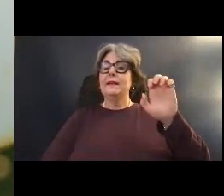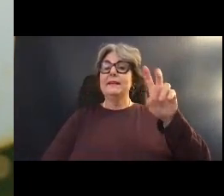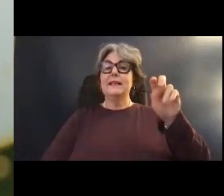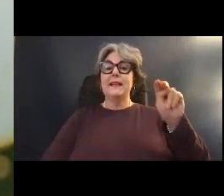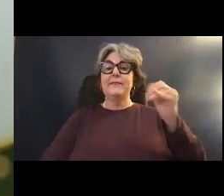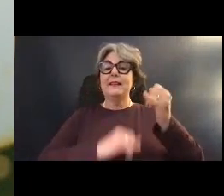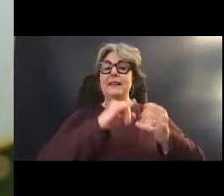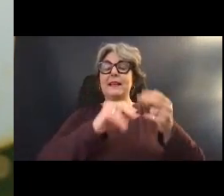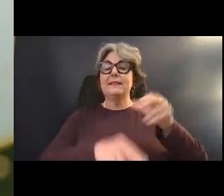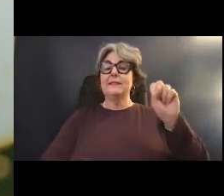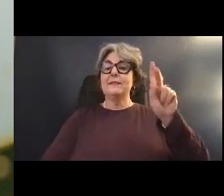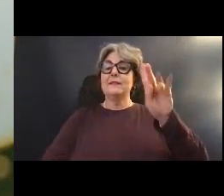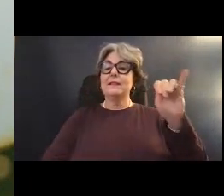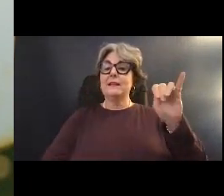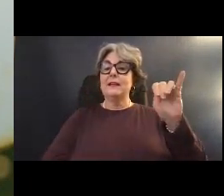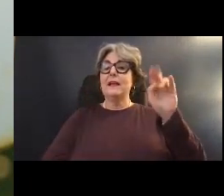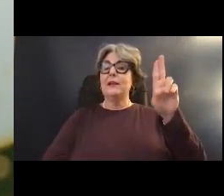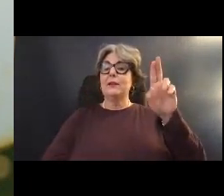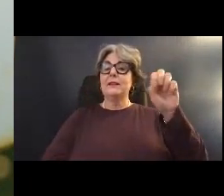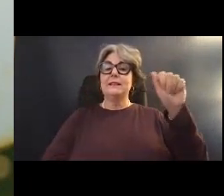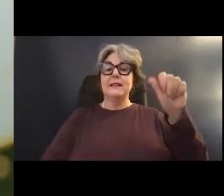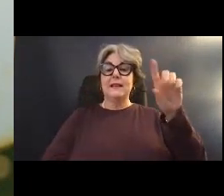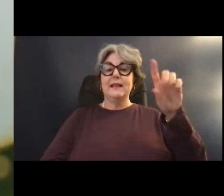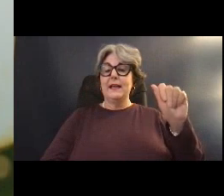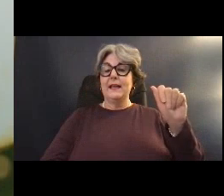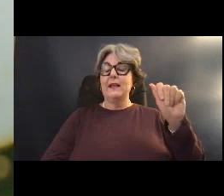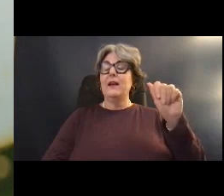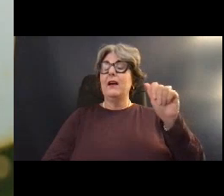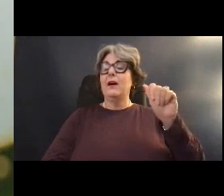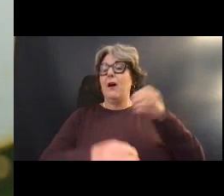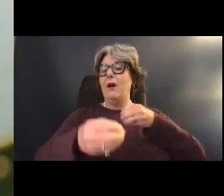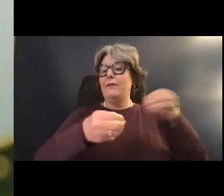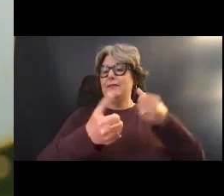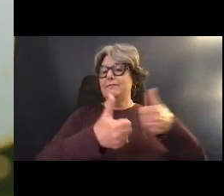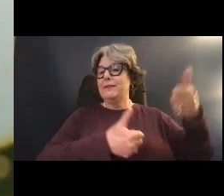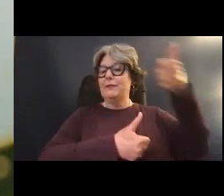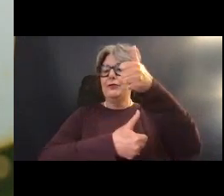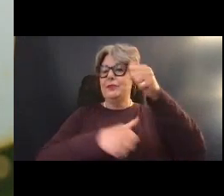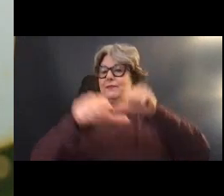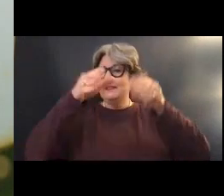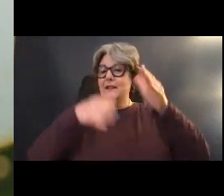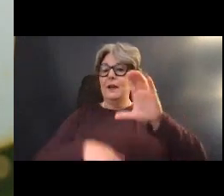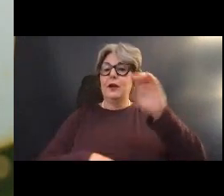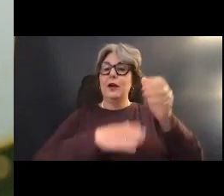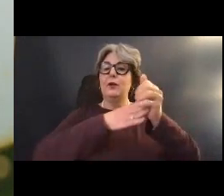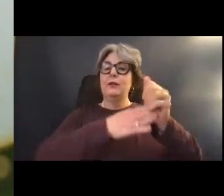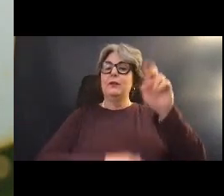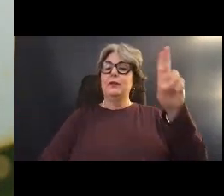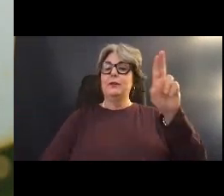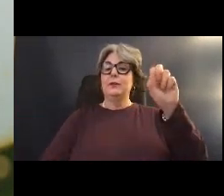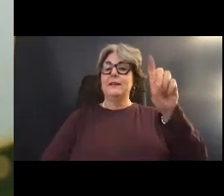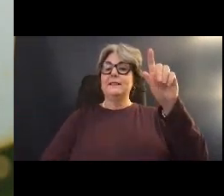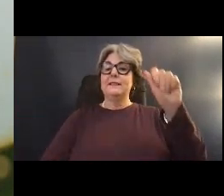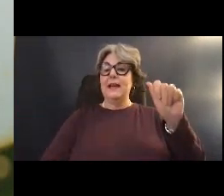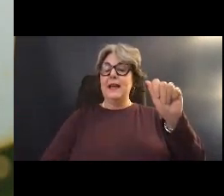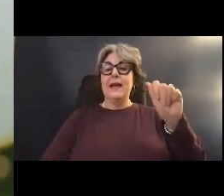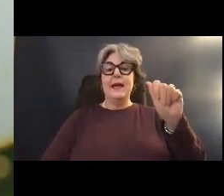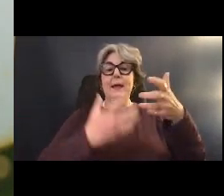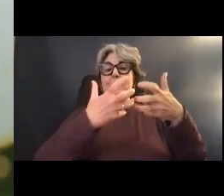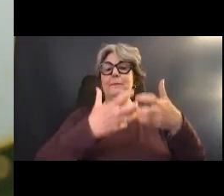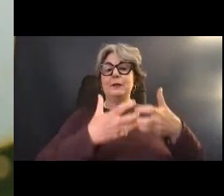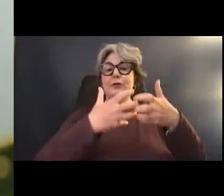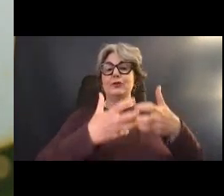at the U.S. Department of Agriculture's Office of the Chief Scientist and a co-lead on the Agriculture Innovation Mission for Climate, or Aim